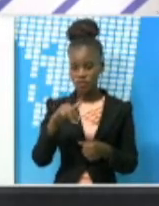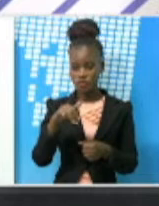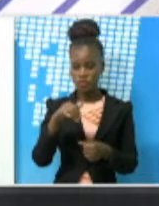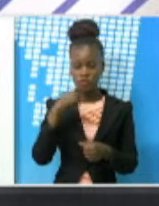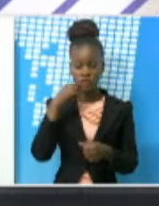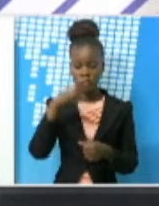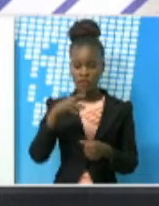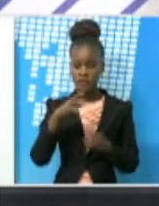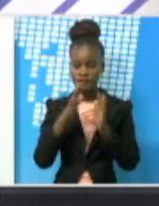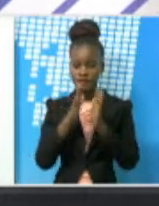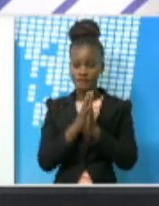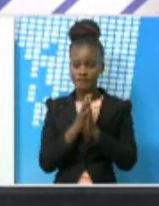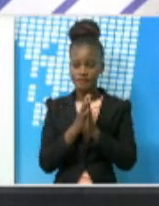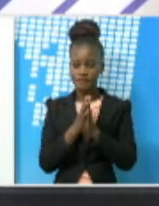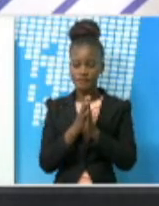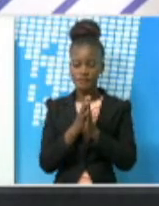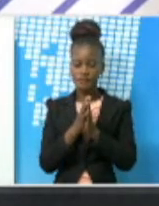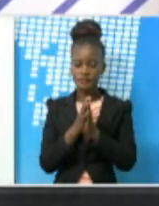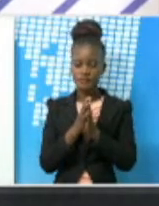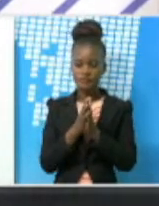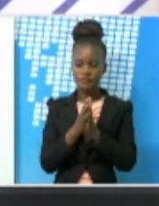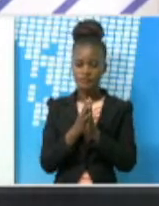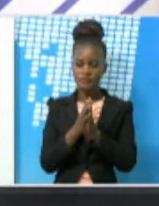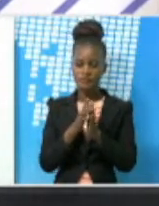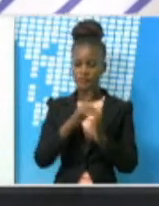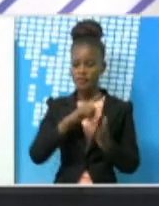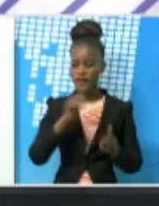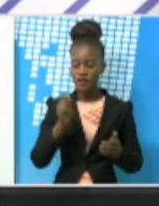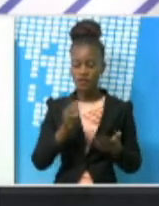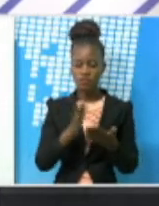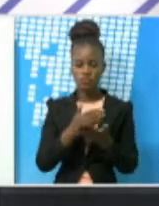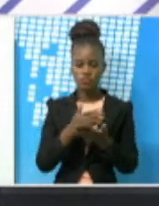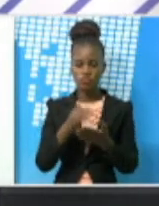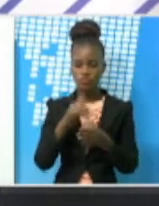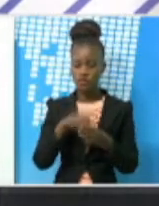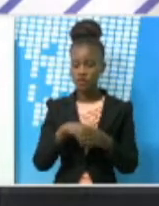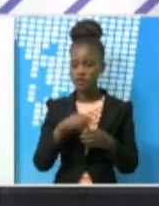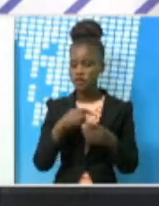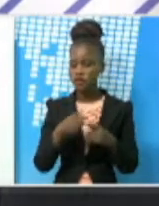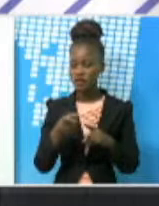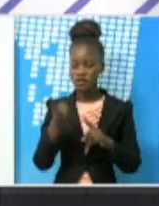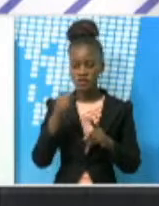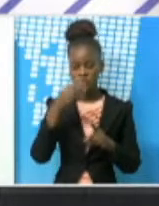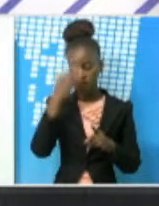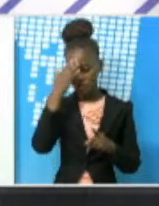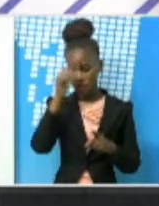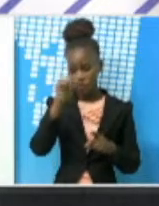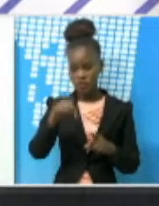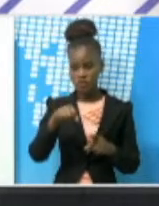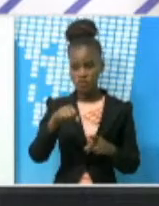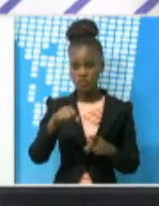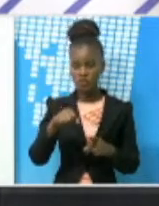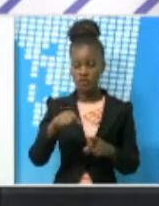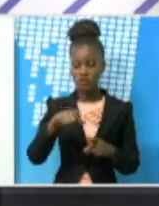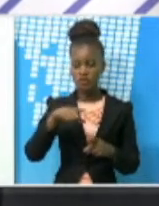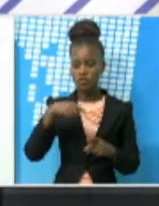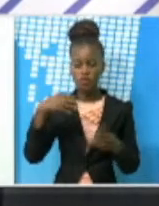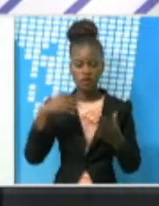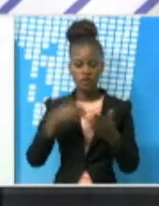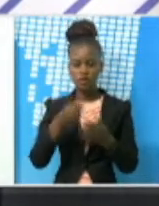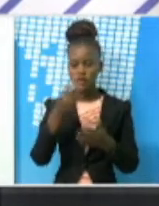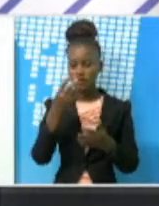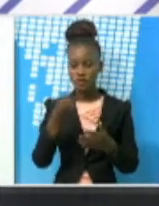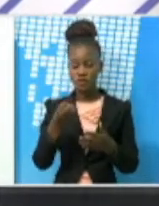And in a way, they are subsidized. But the ideal could even go up to